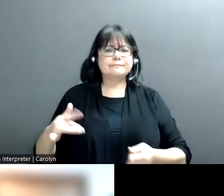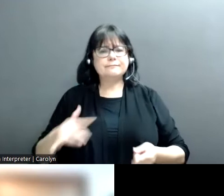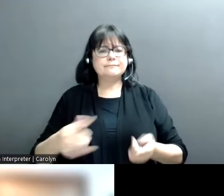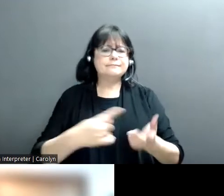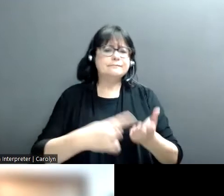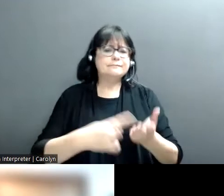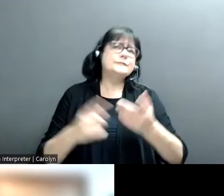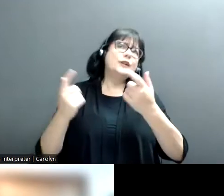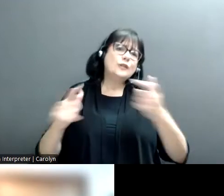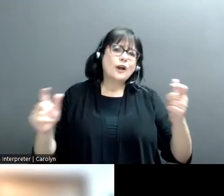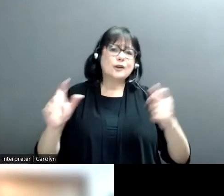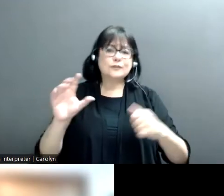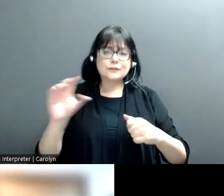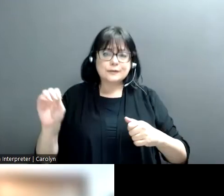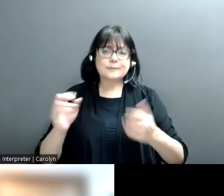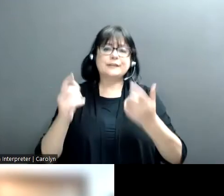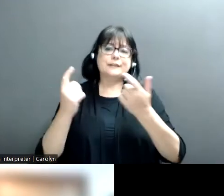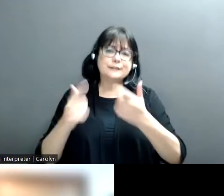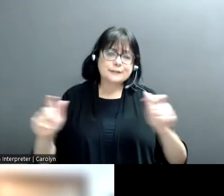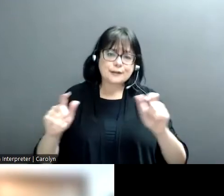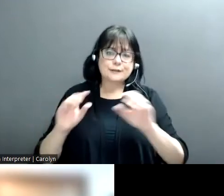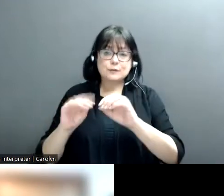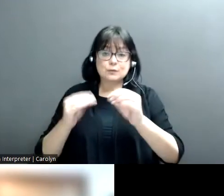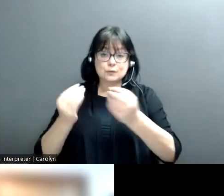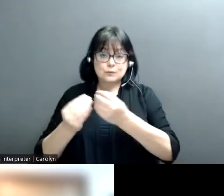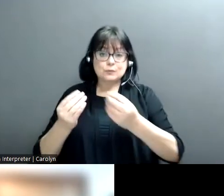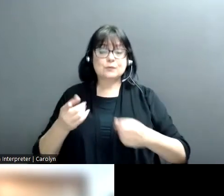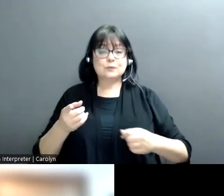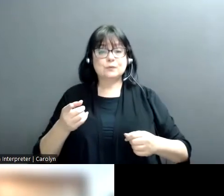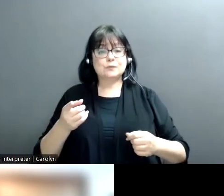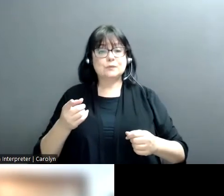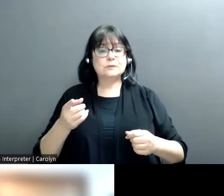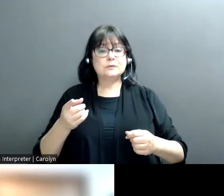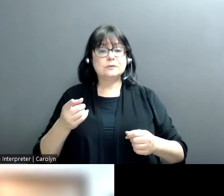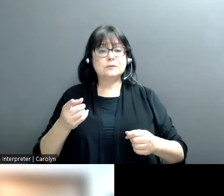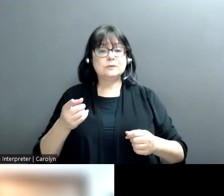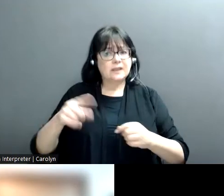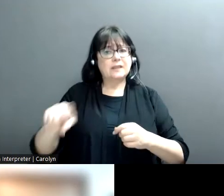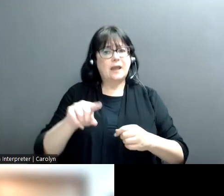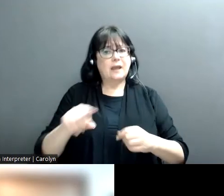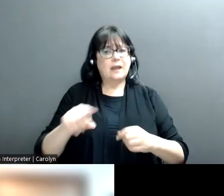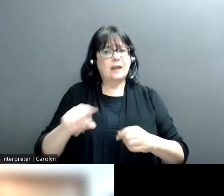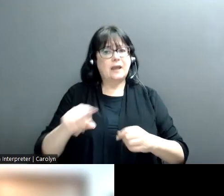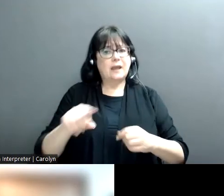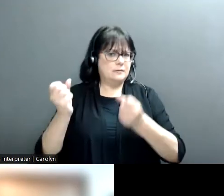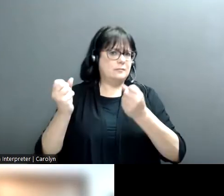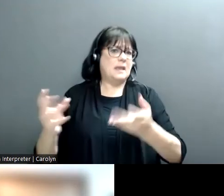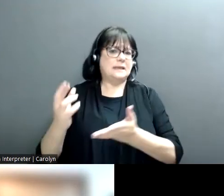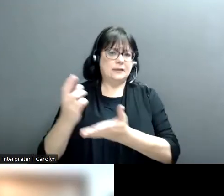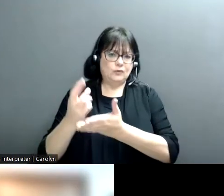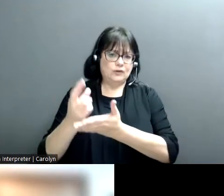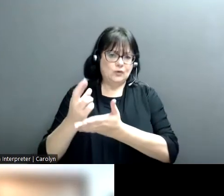implementation of assistive and accessible technologies within them. And they've obviously got quite a lot of resource they can call upon to help with